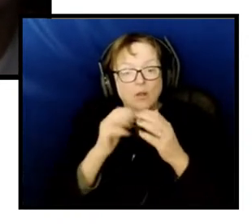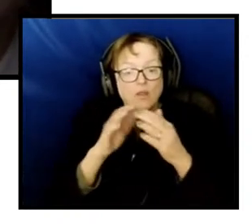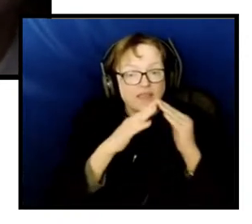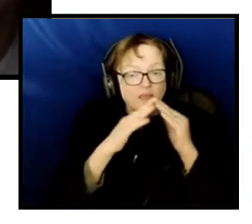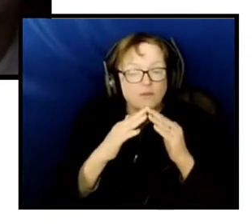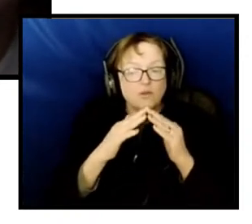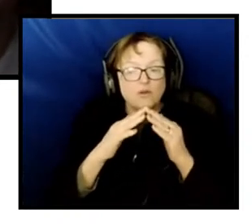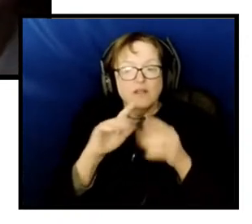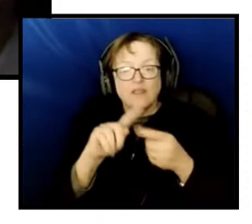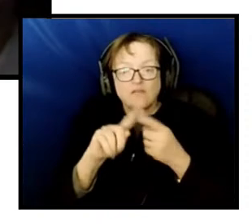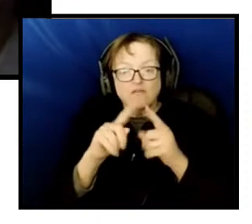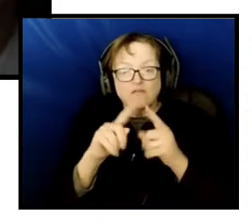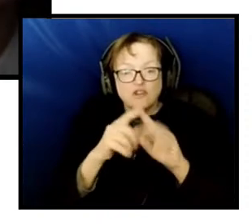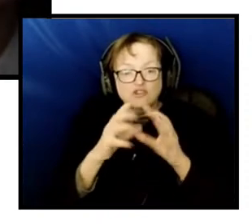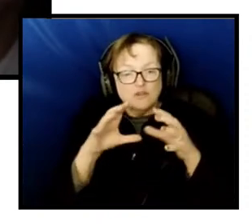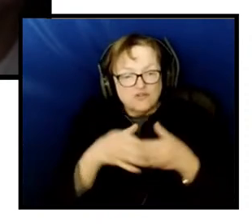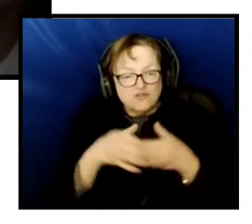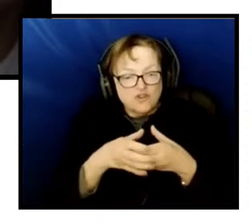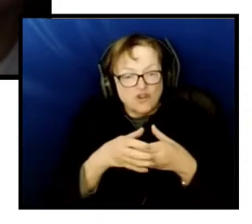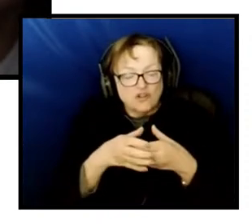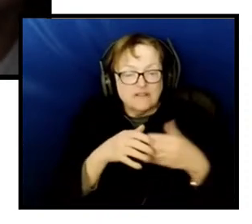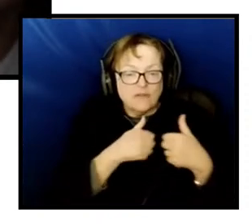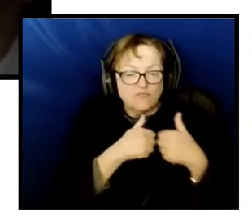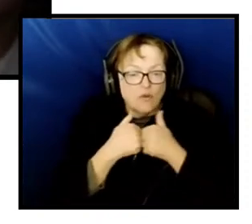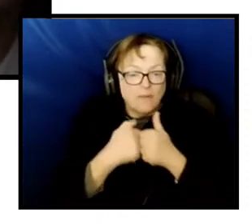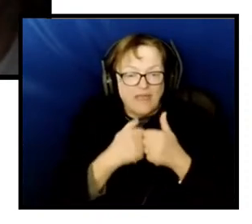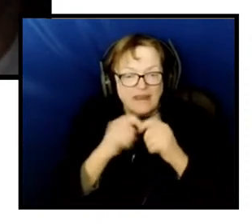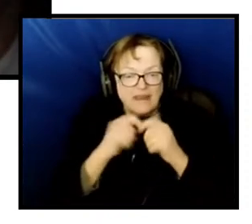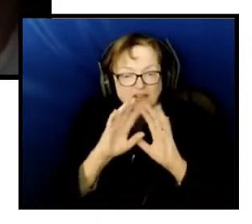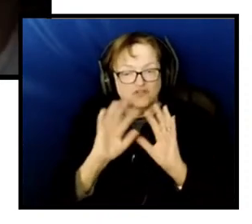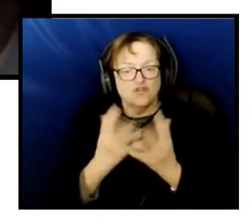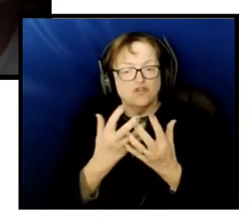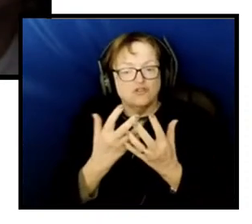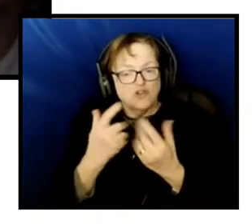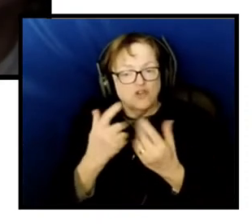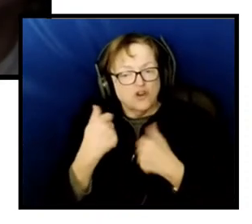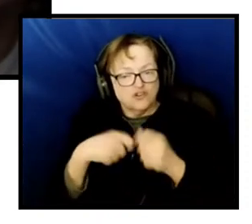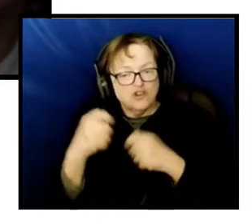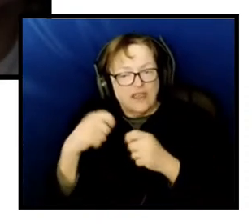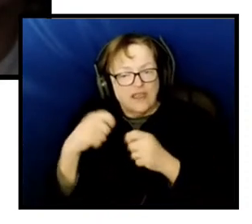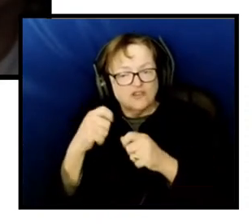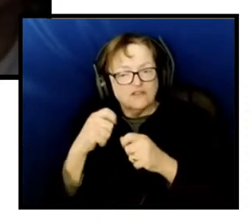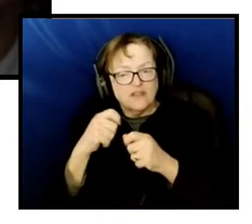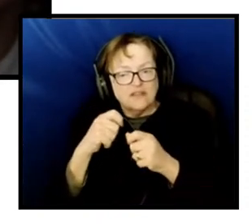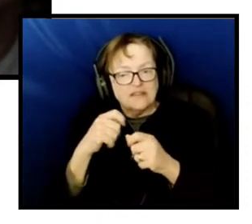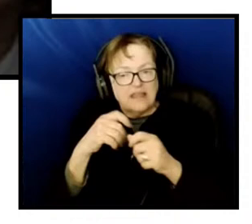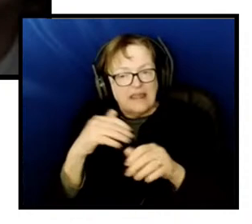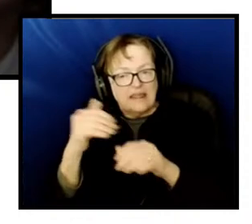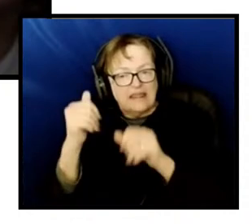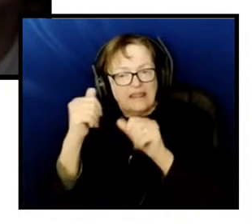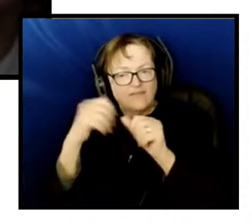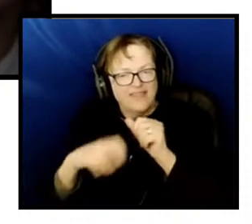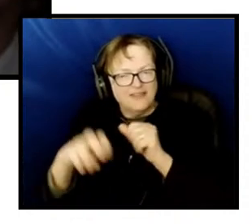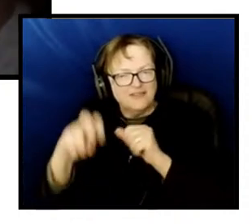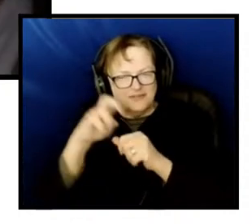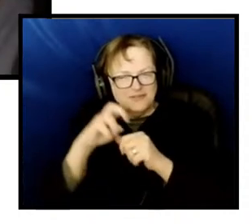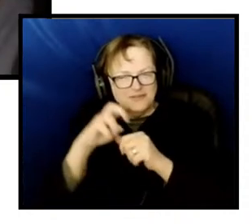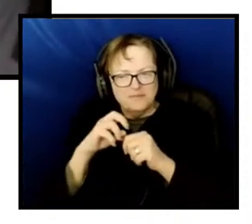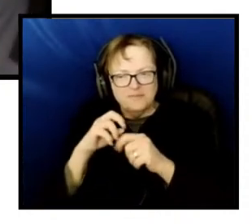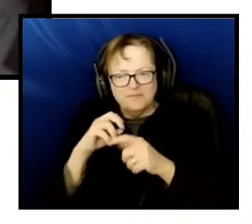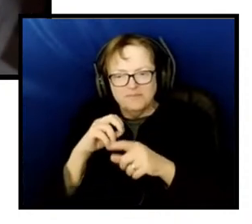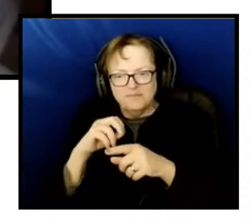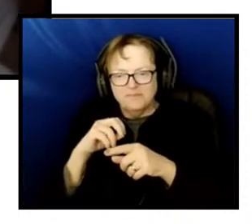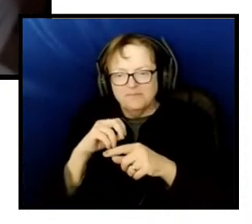friendship circle and even romantic circles were changing, you know, as they were embarking on their journey. I've been doing this all my life. Can we get